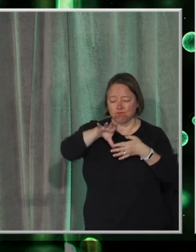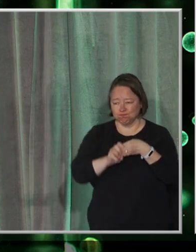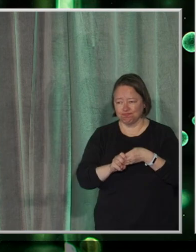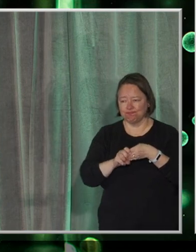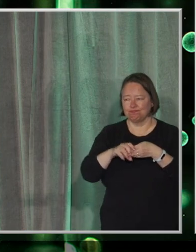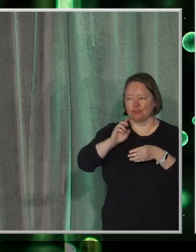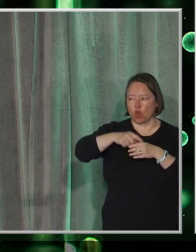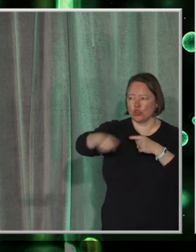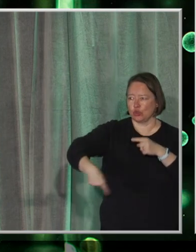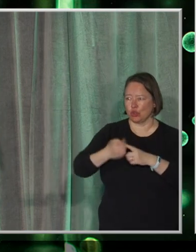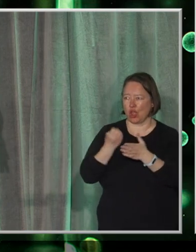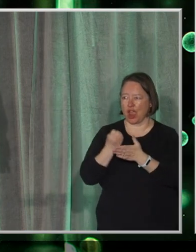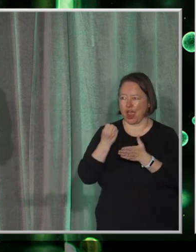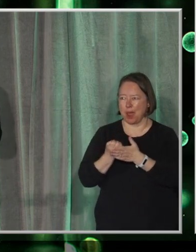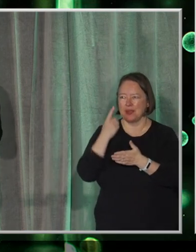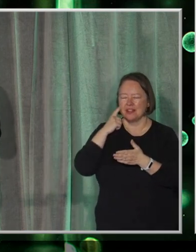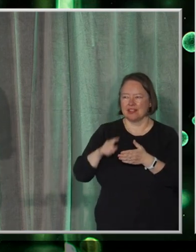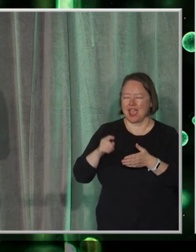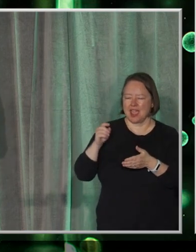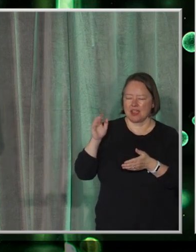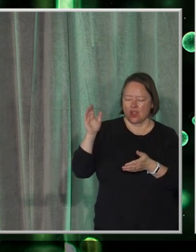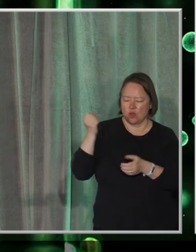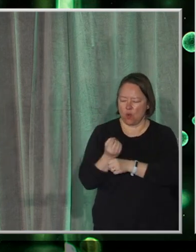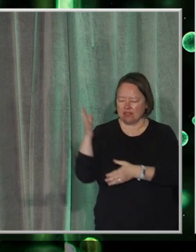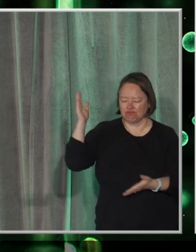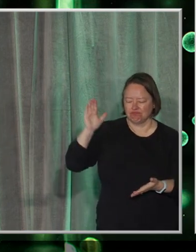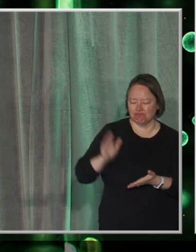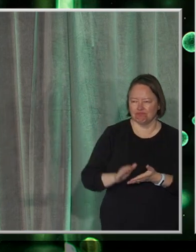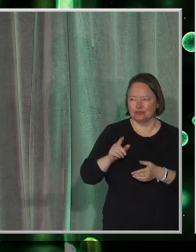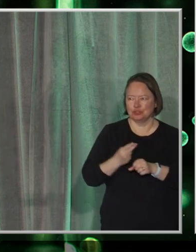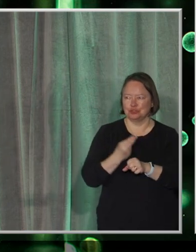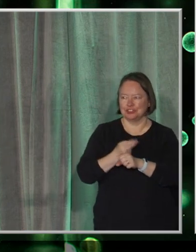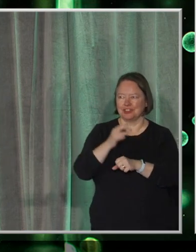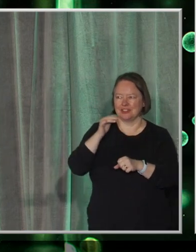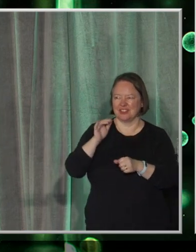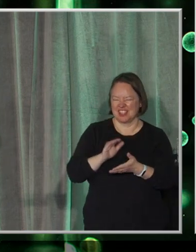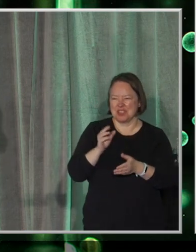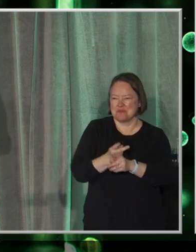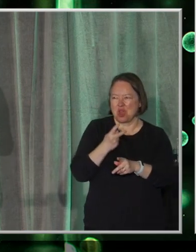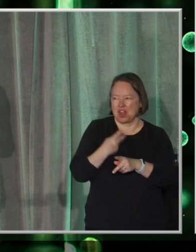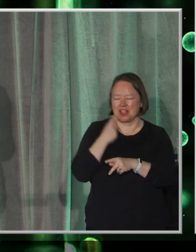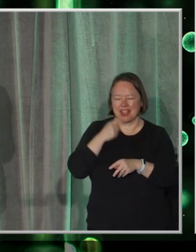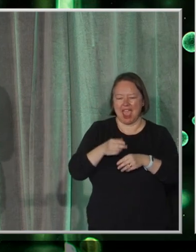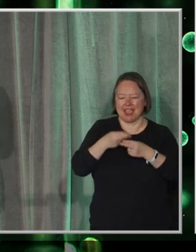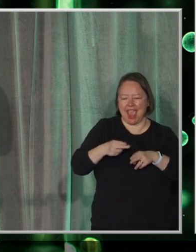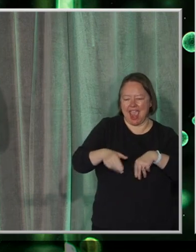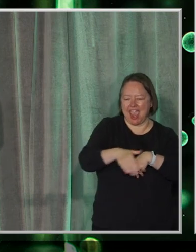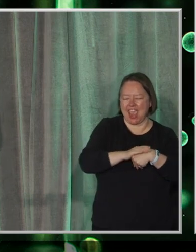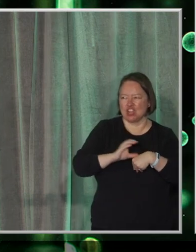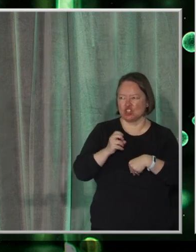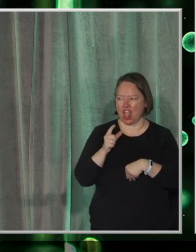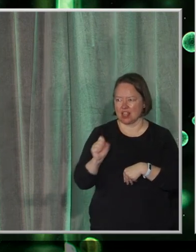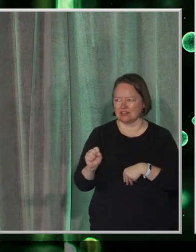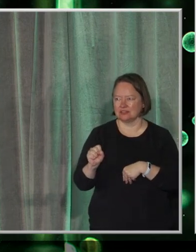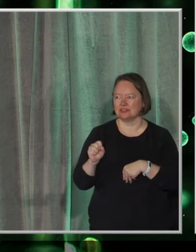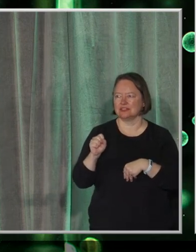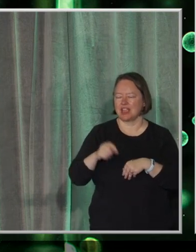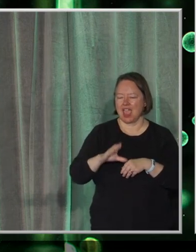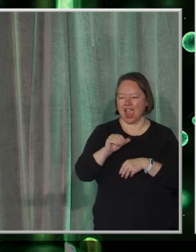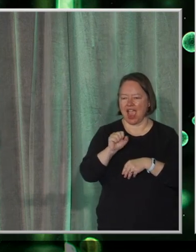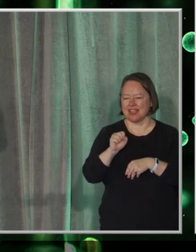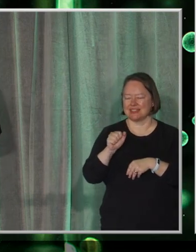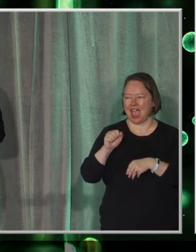economy, such as eliminating waste as our production process uses waste products such as eggshells, cassava